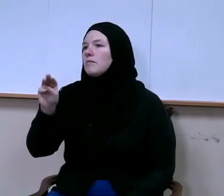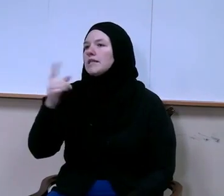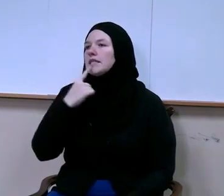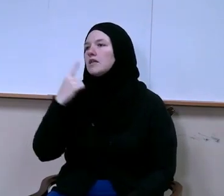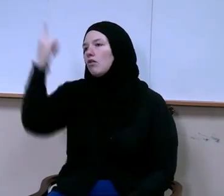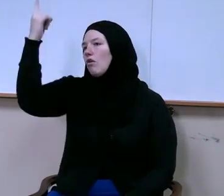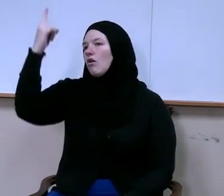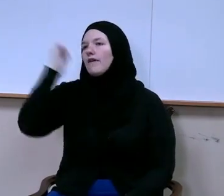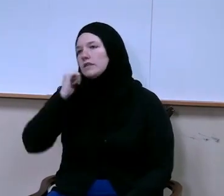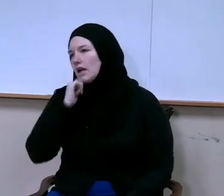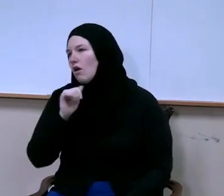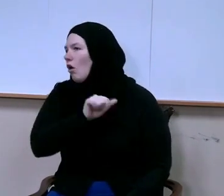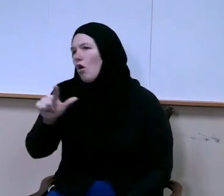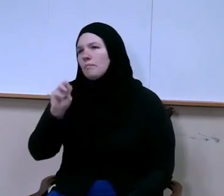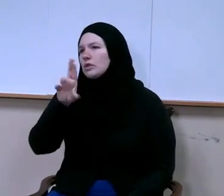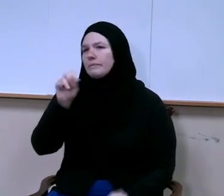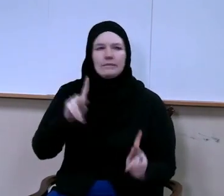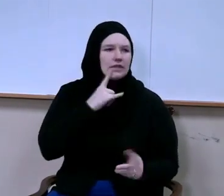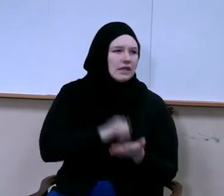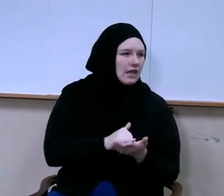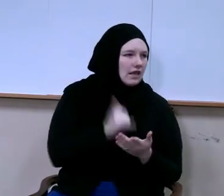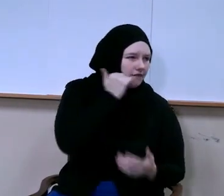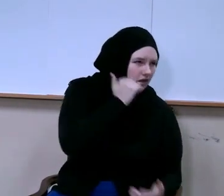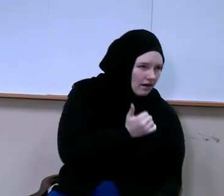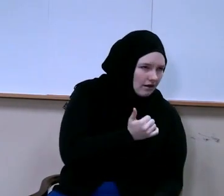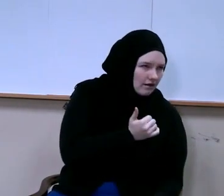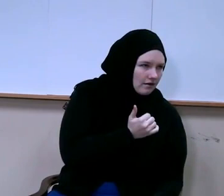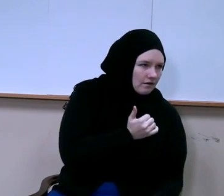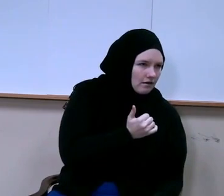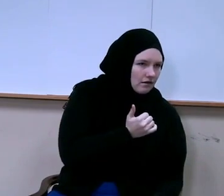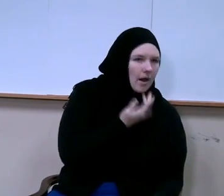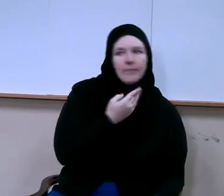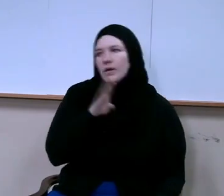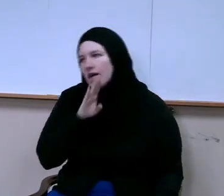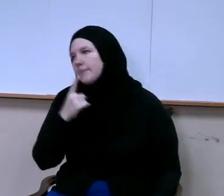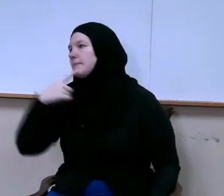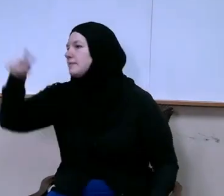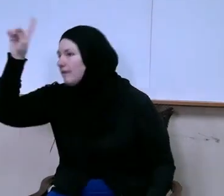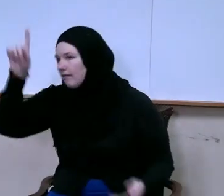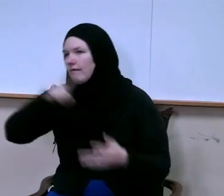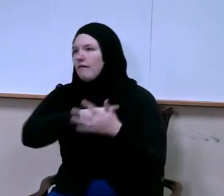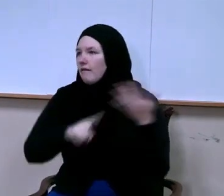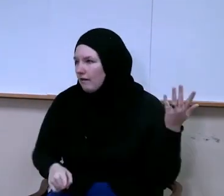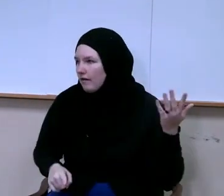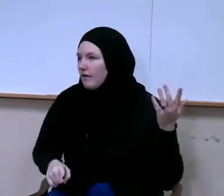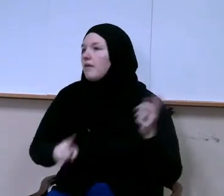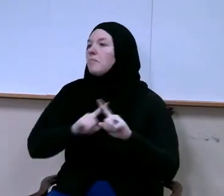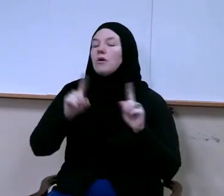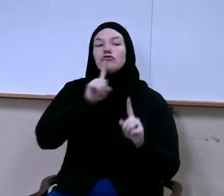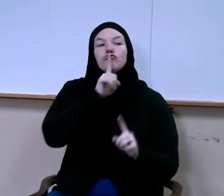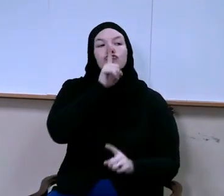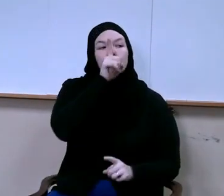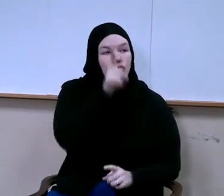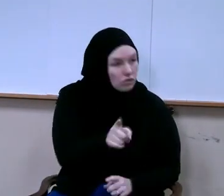name of Allah. Everybody does that, but the dhikr, the remembrance of Allah